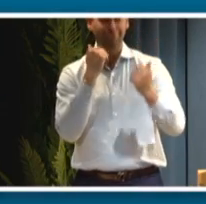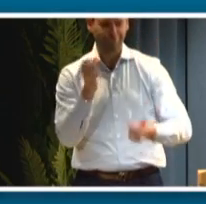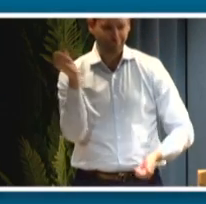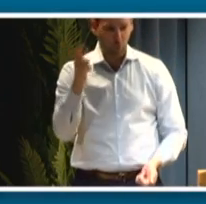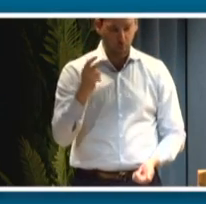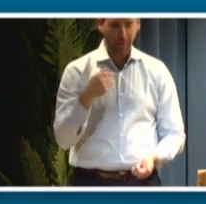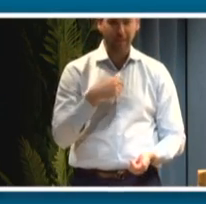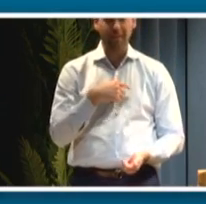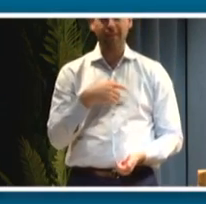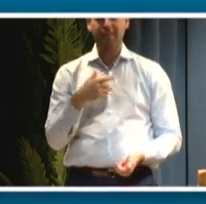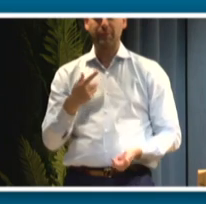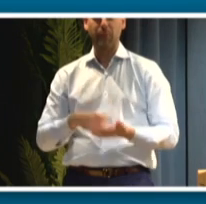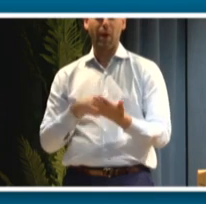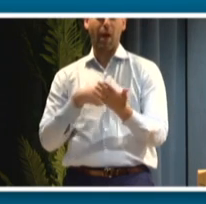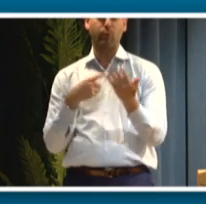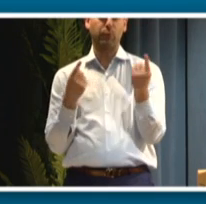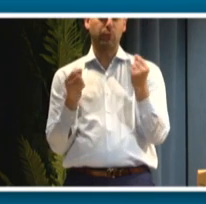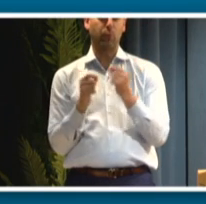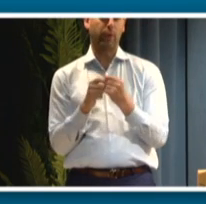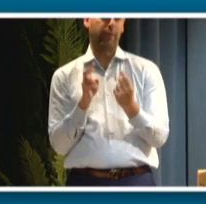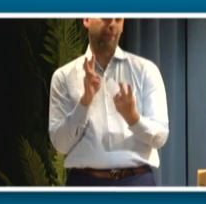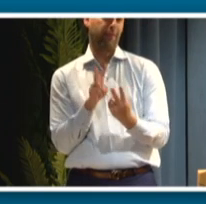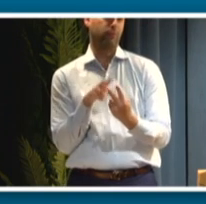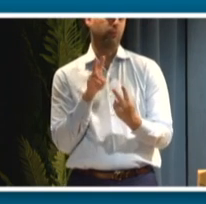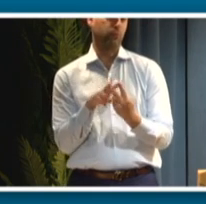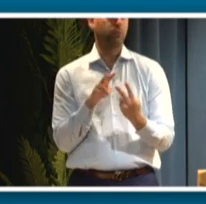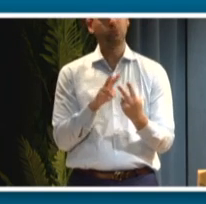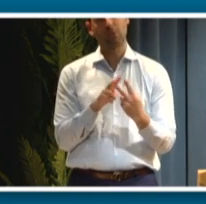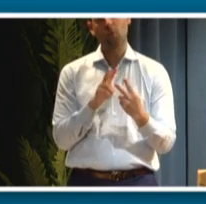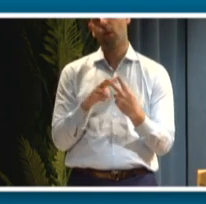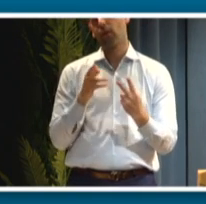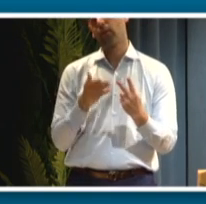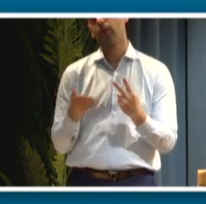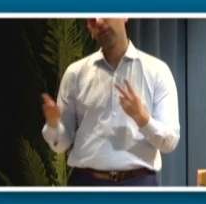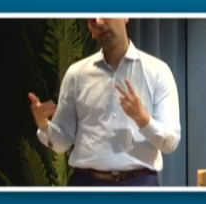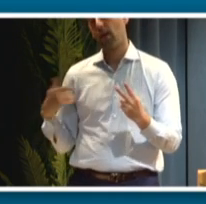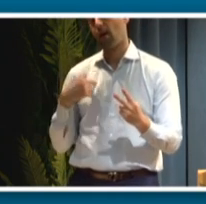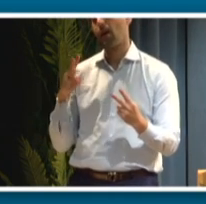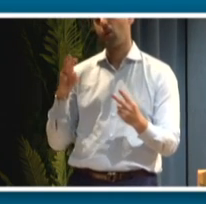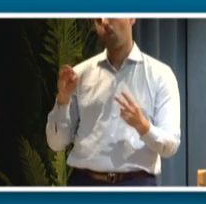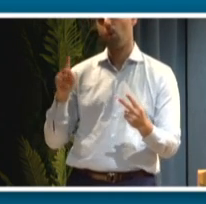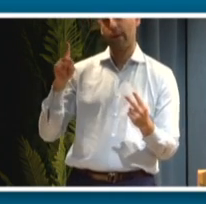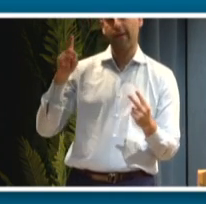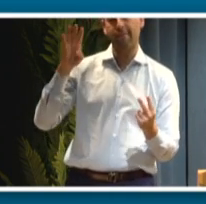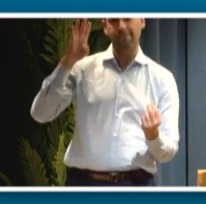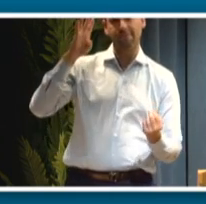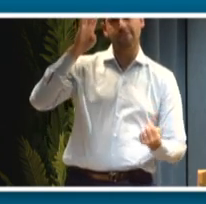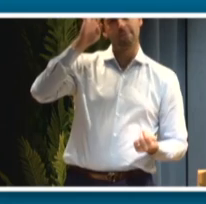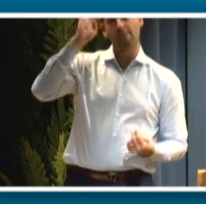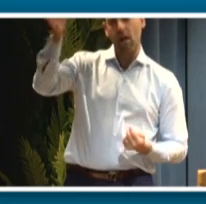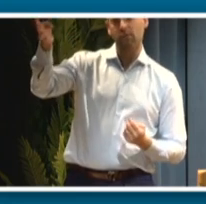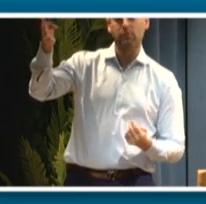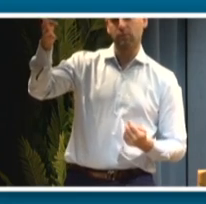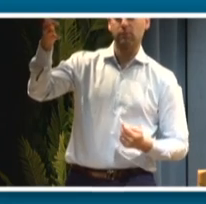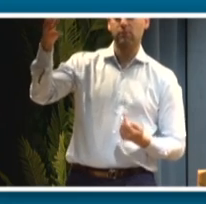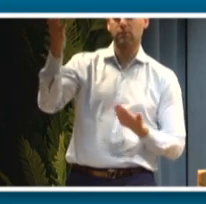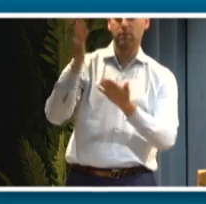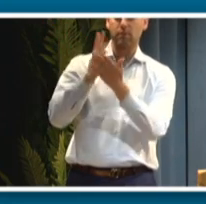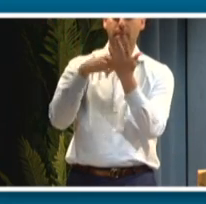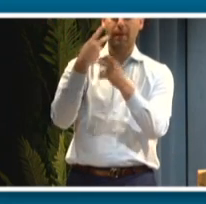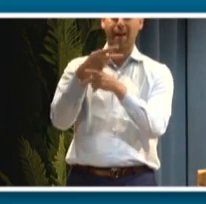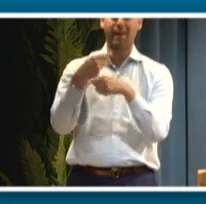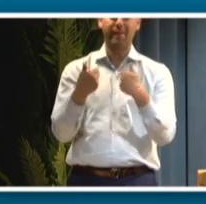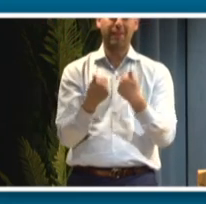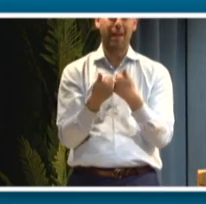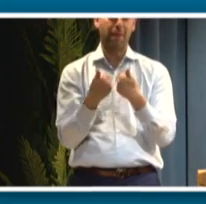What I would do with these two things is I probably would invent some sort of game for